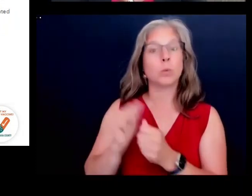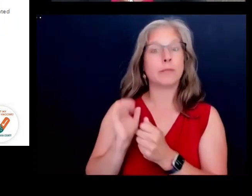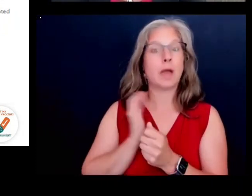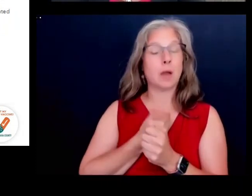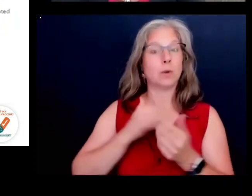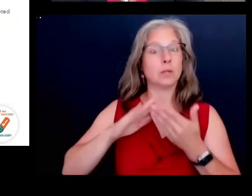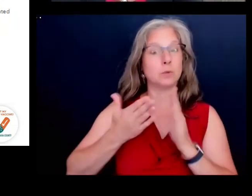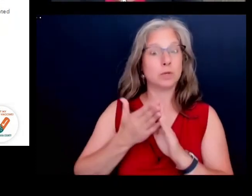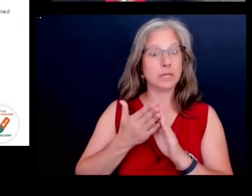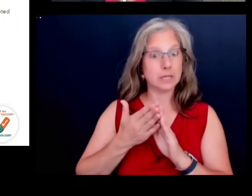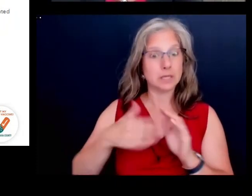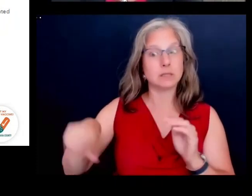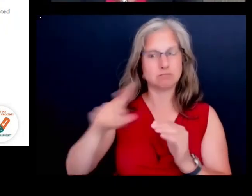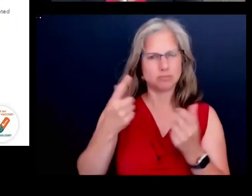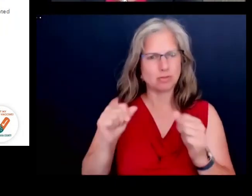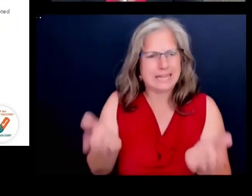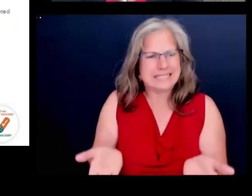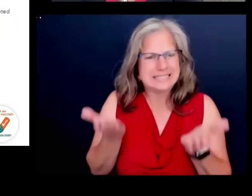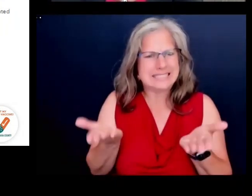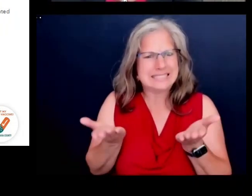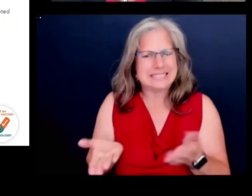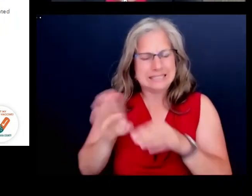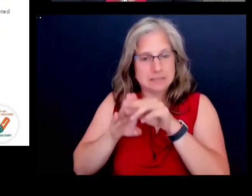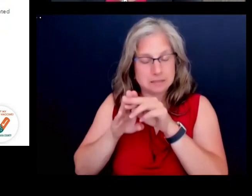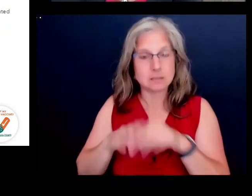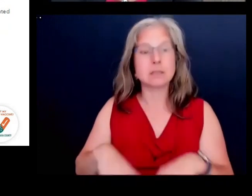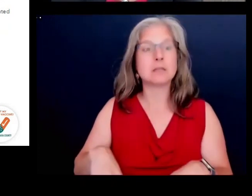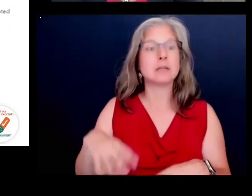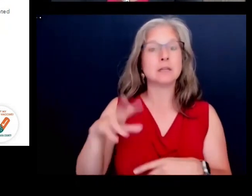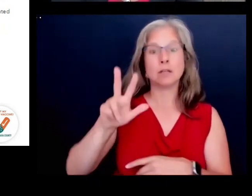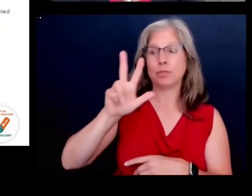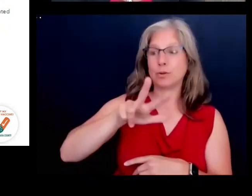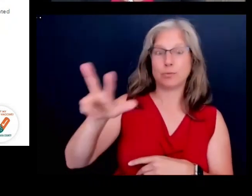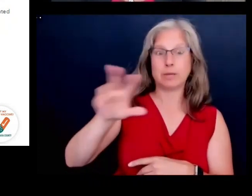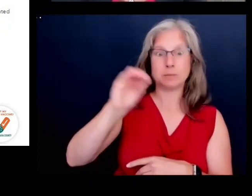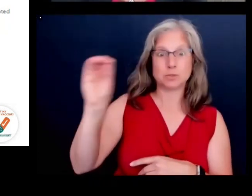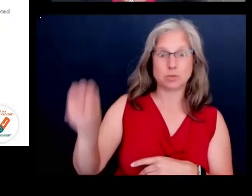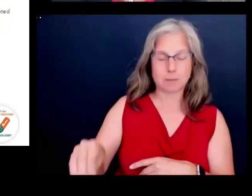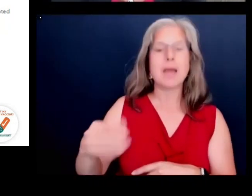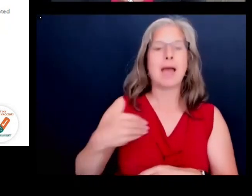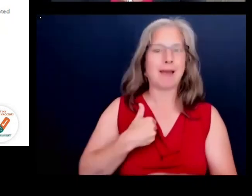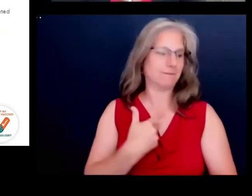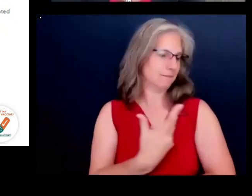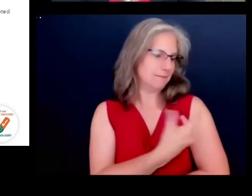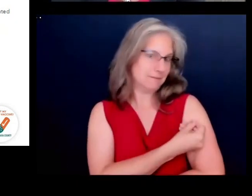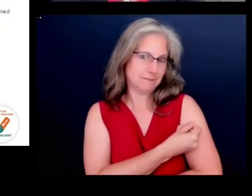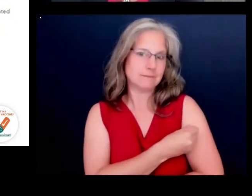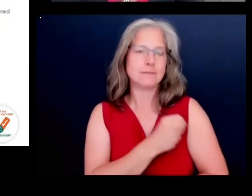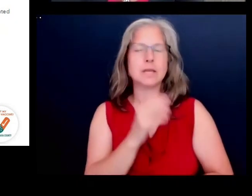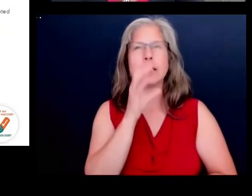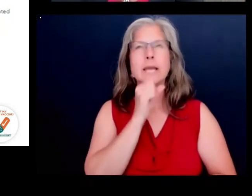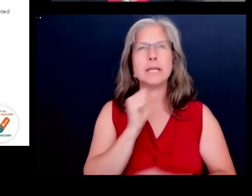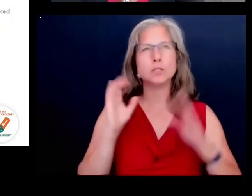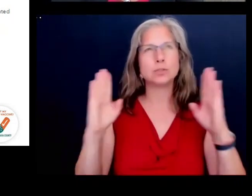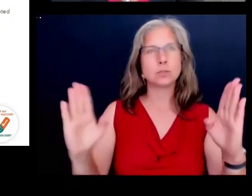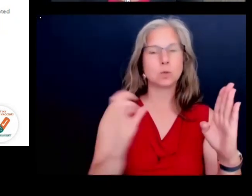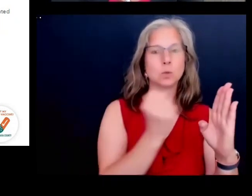our community members to increase that. So the 33% describes vaccination